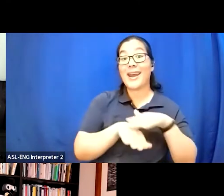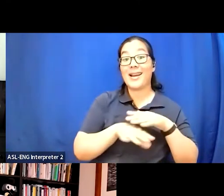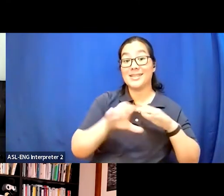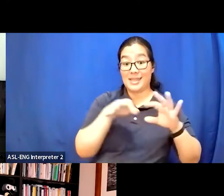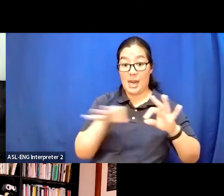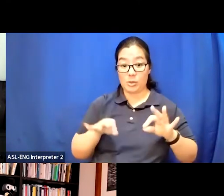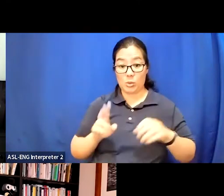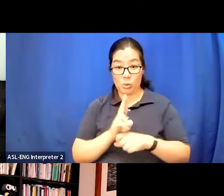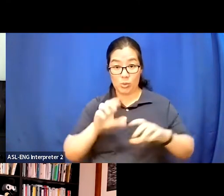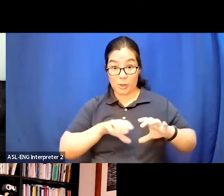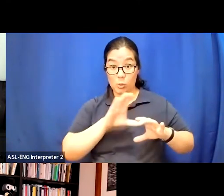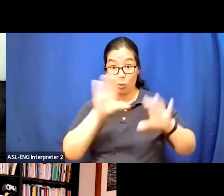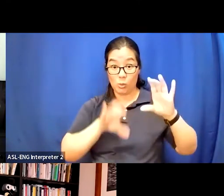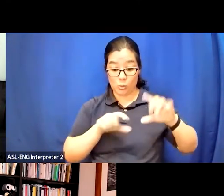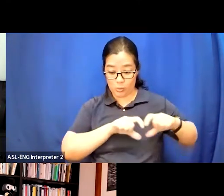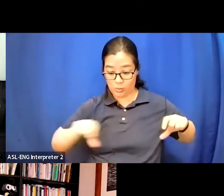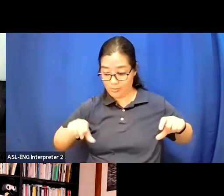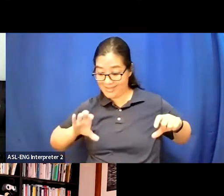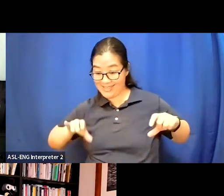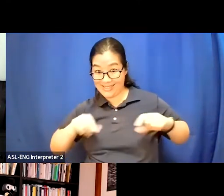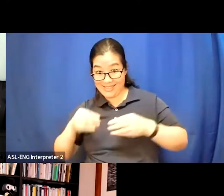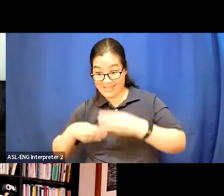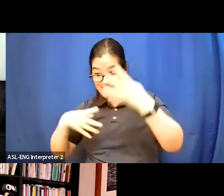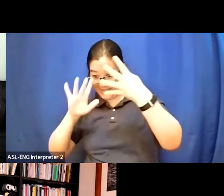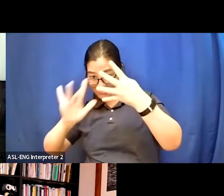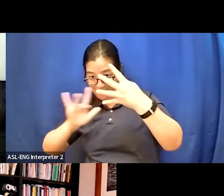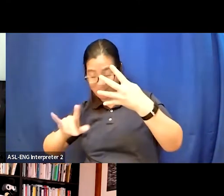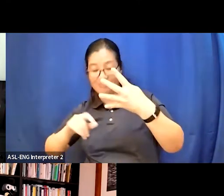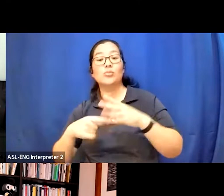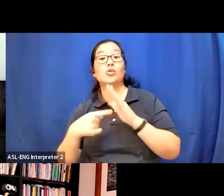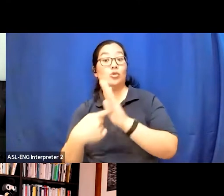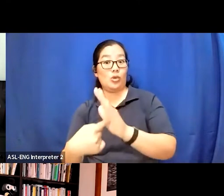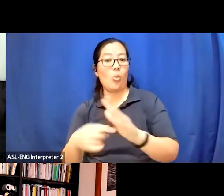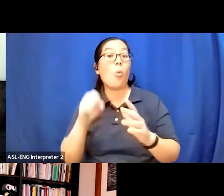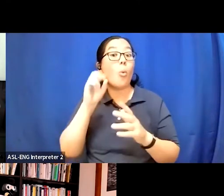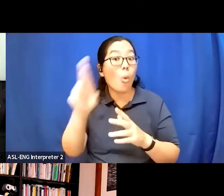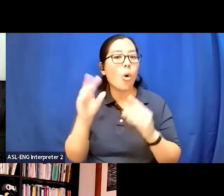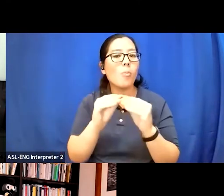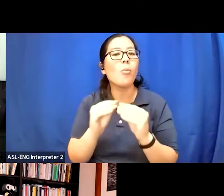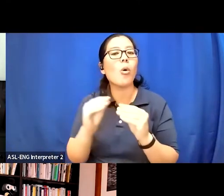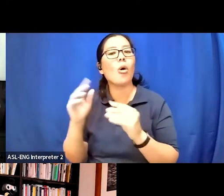CC button in Zoom, or if you'd like a more customized option, you can go to